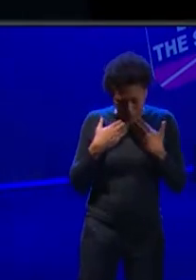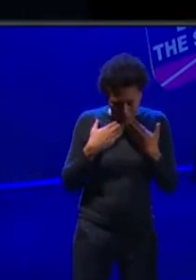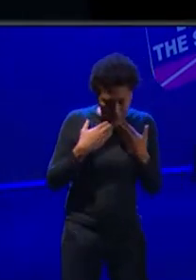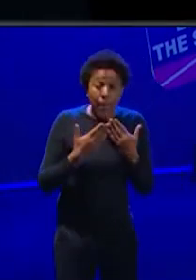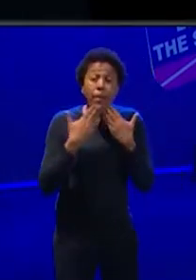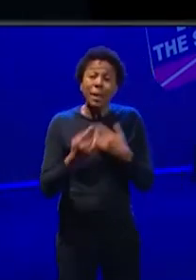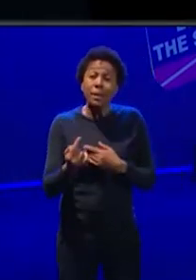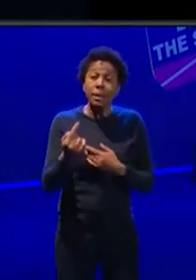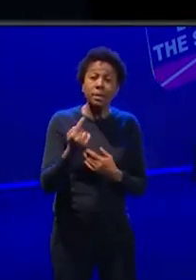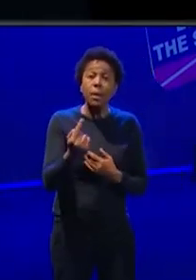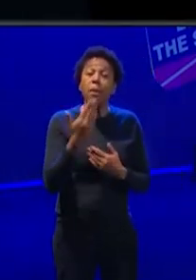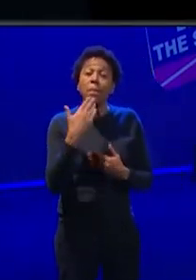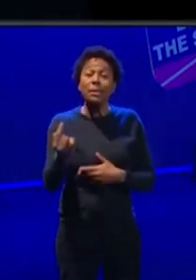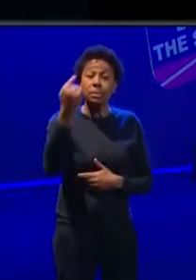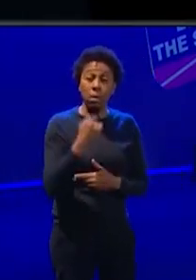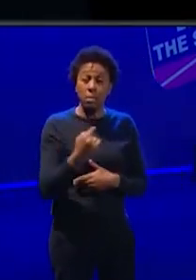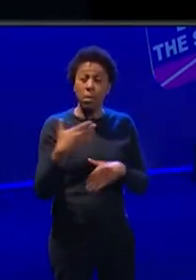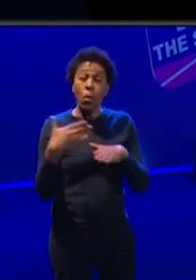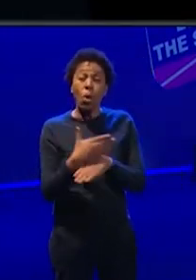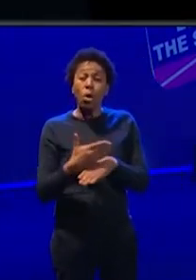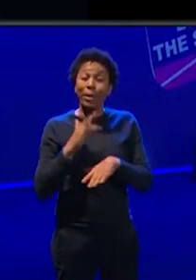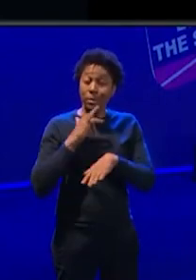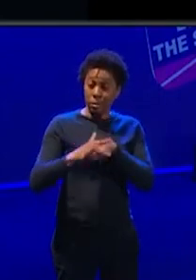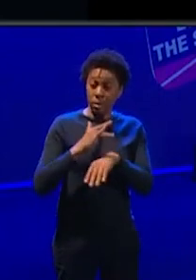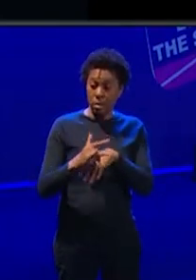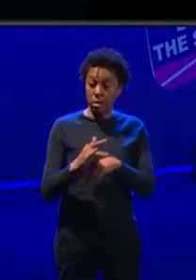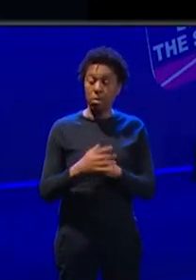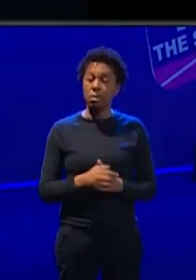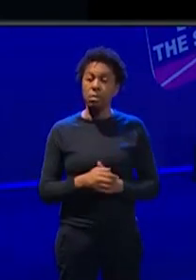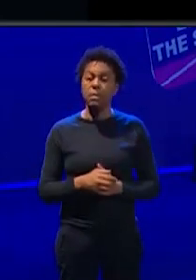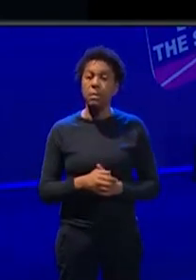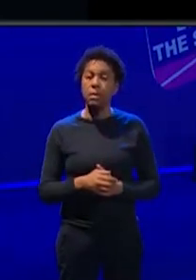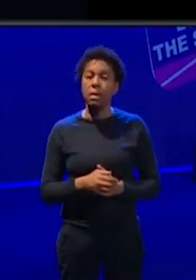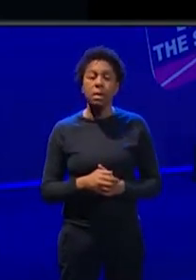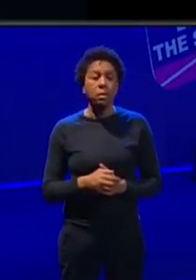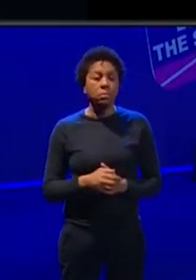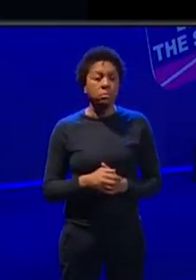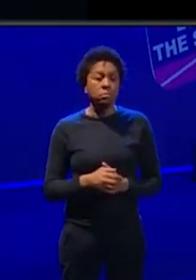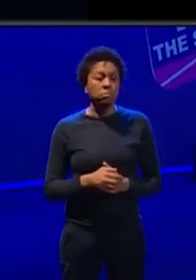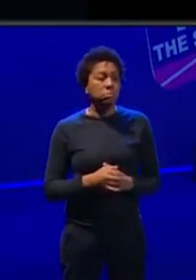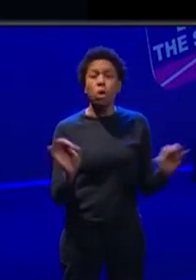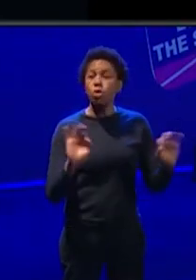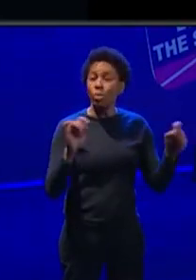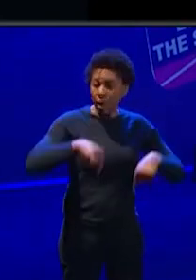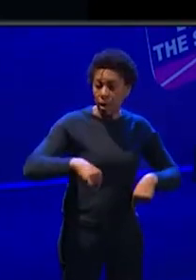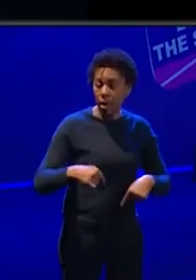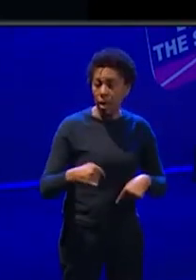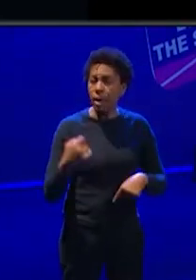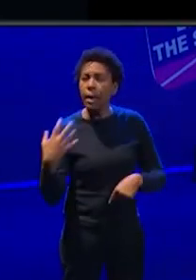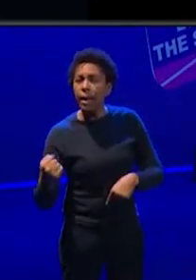also don't get... Everyone who's working in theatre now, no one here who's got the power